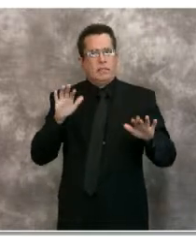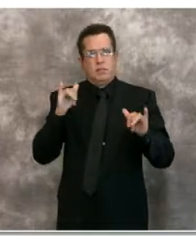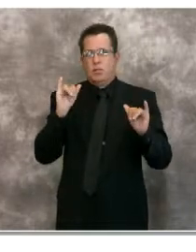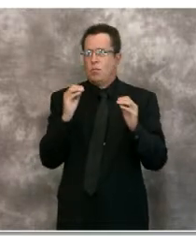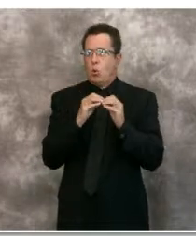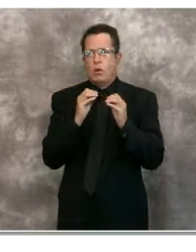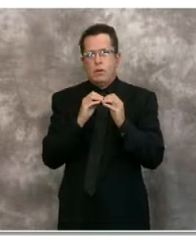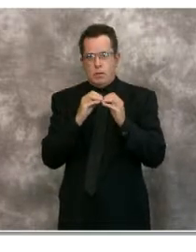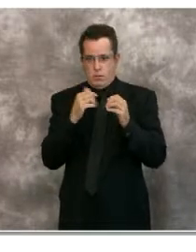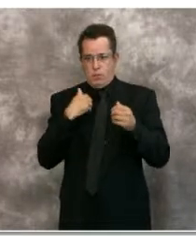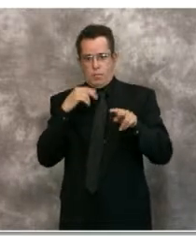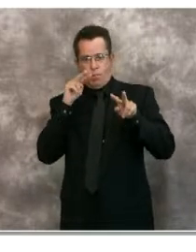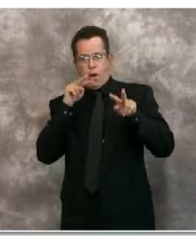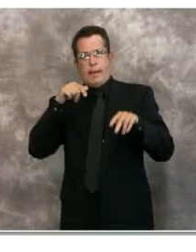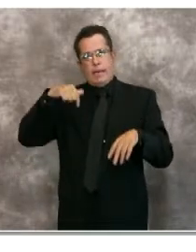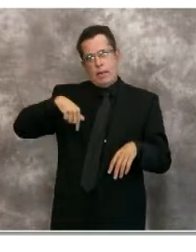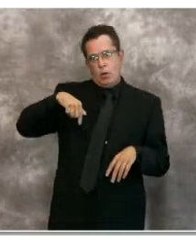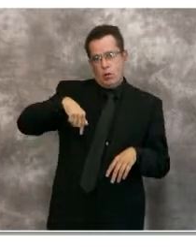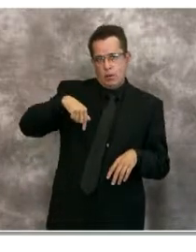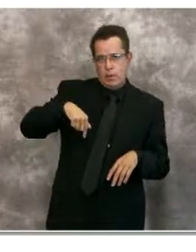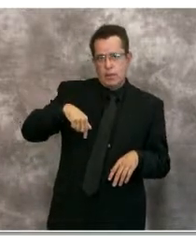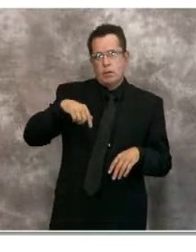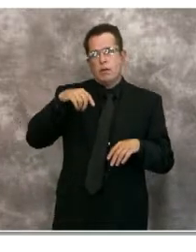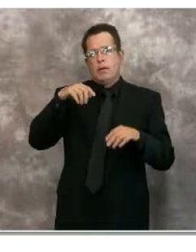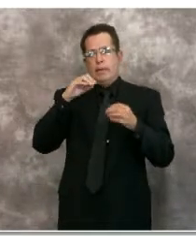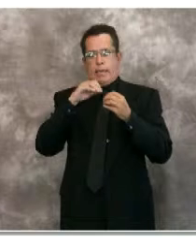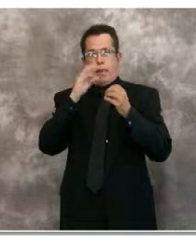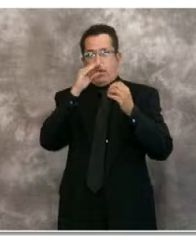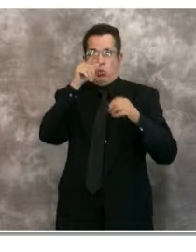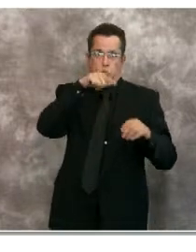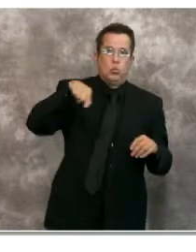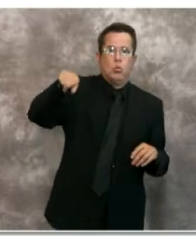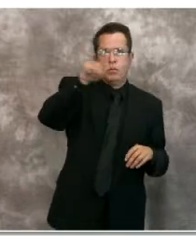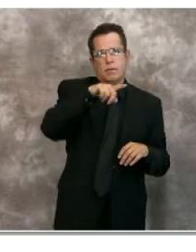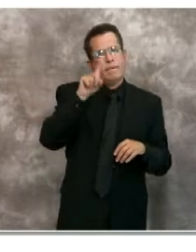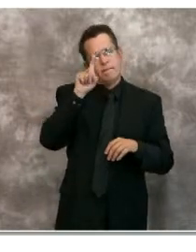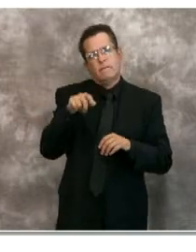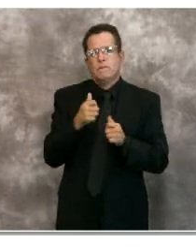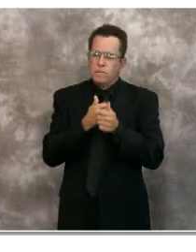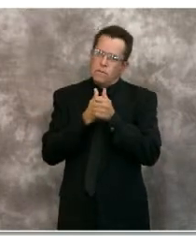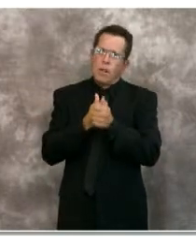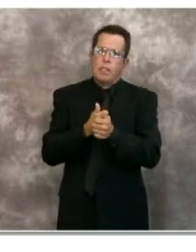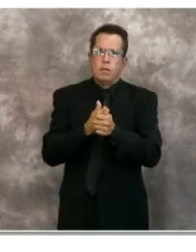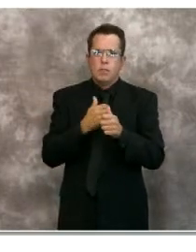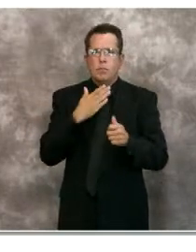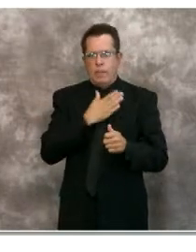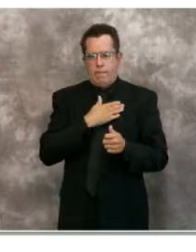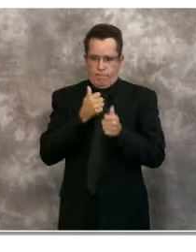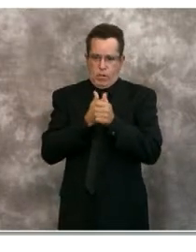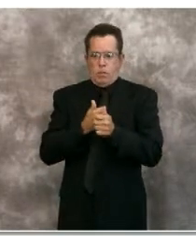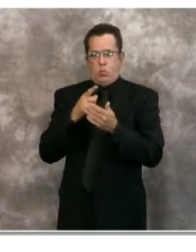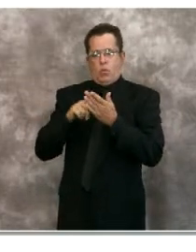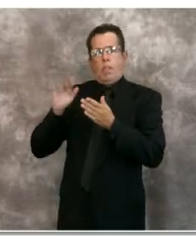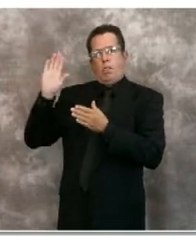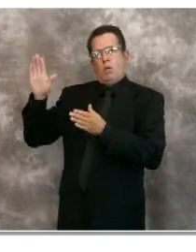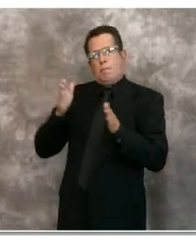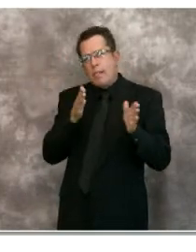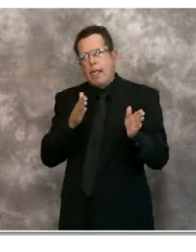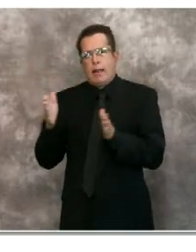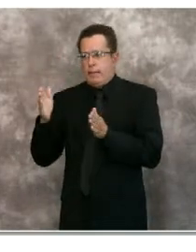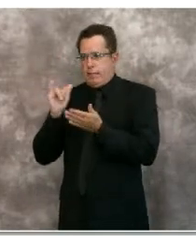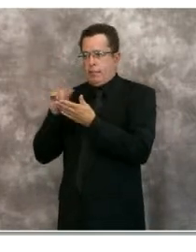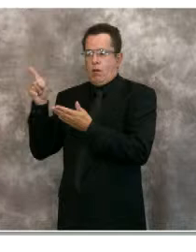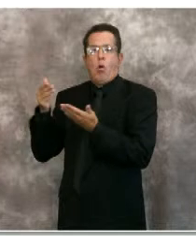Neither monitoring here at the county or you and the public adhering to the strategies that have